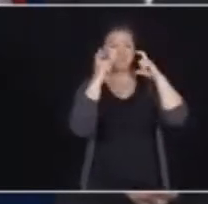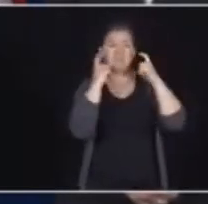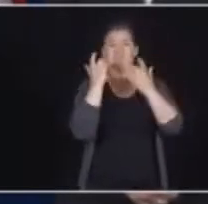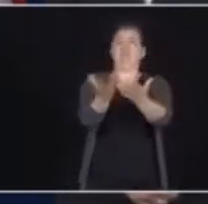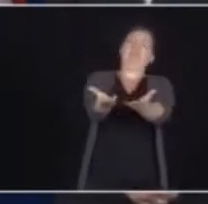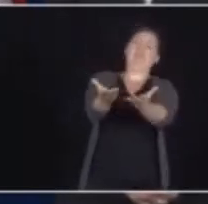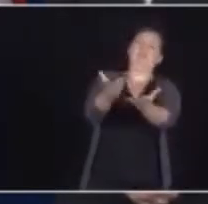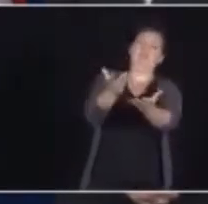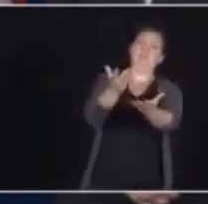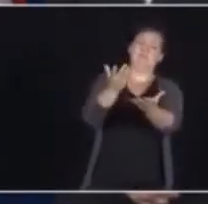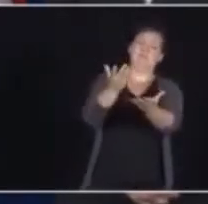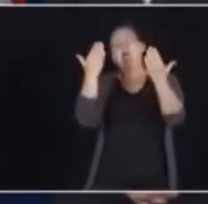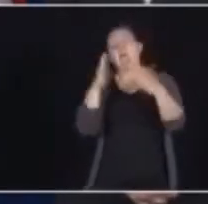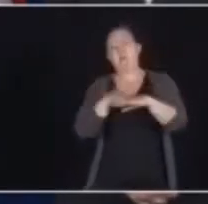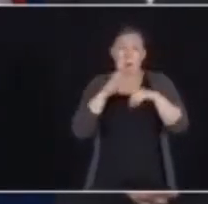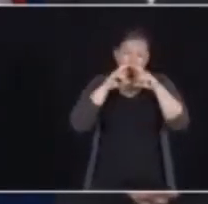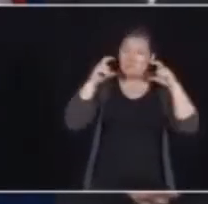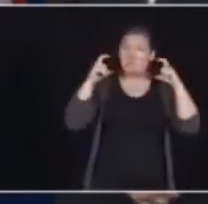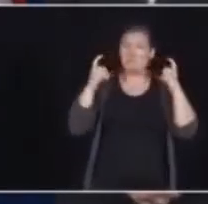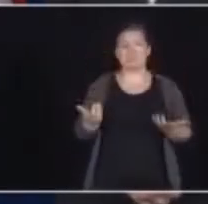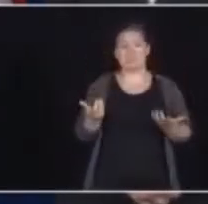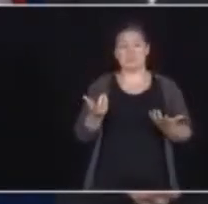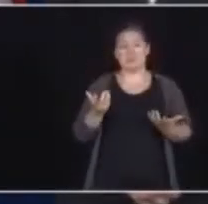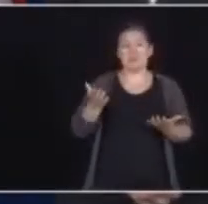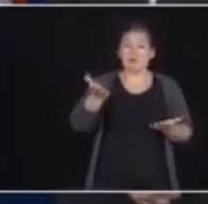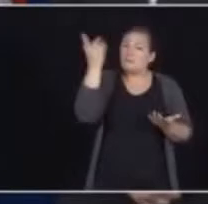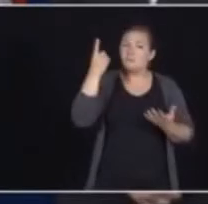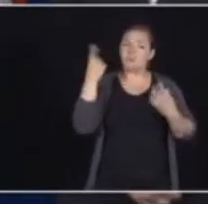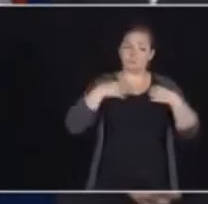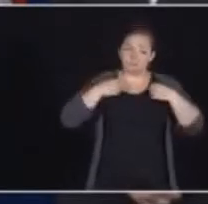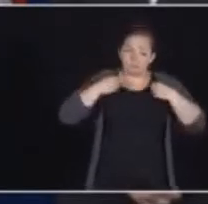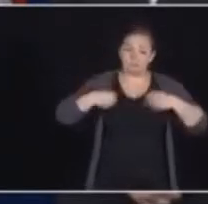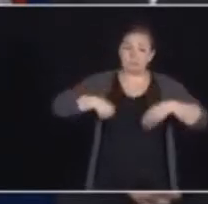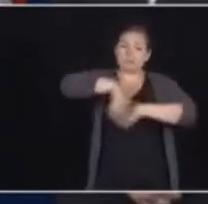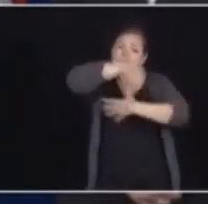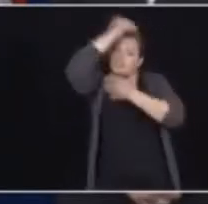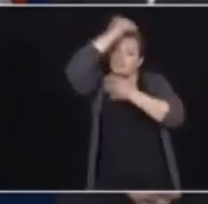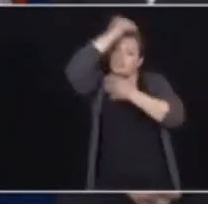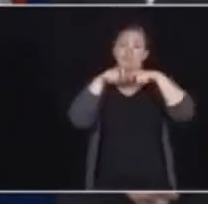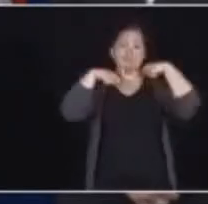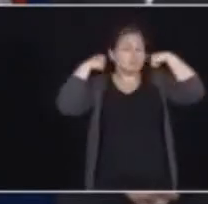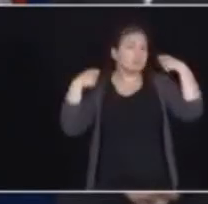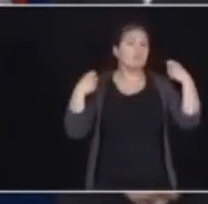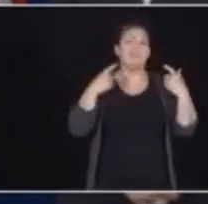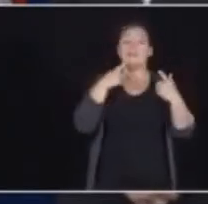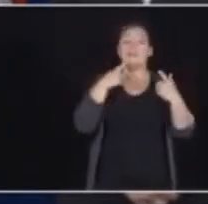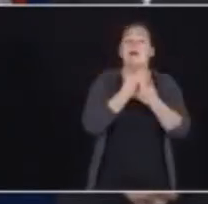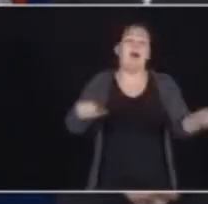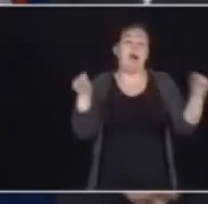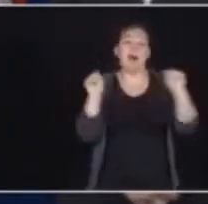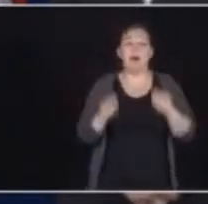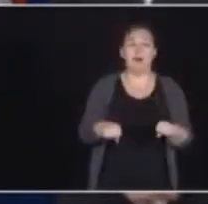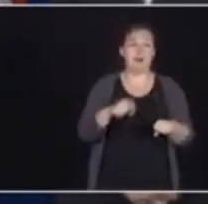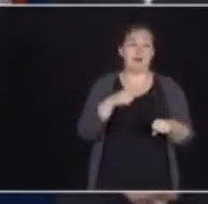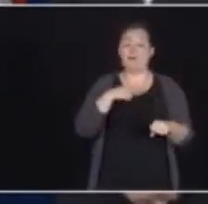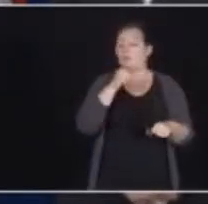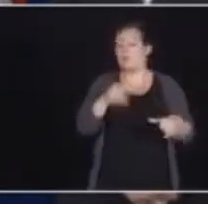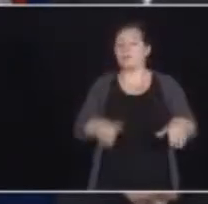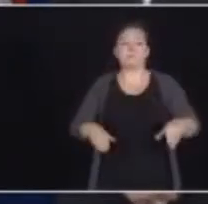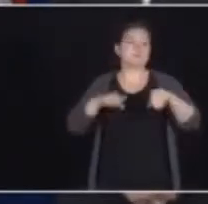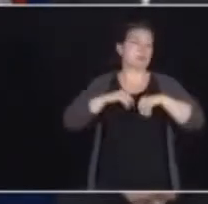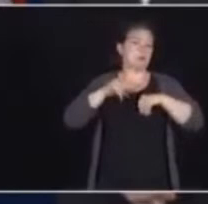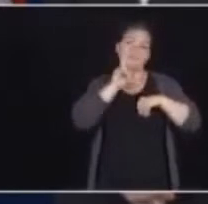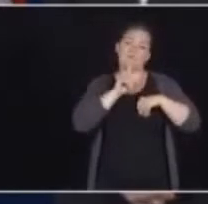face covering. If you don't have a mask, wear a face covering. But as far as I'm concerned, it's totally unacceptable.